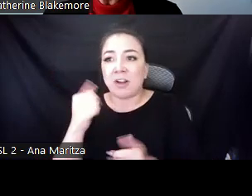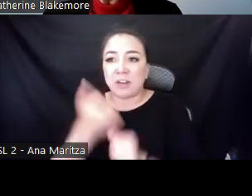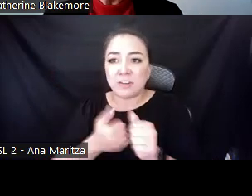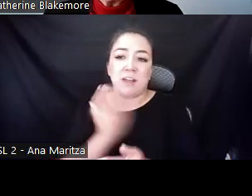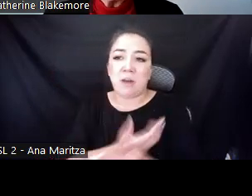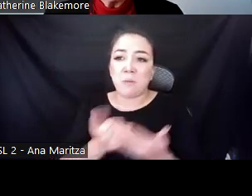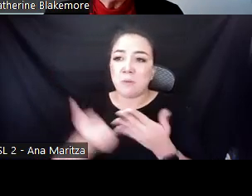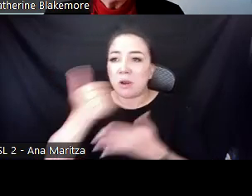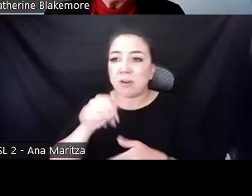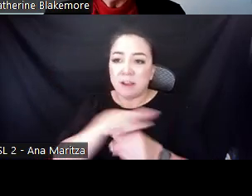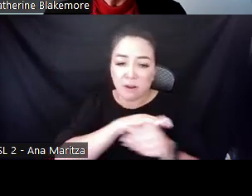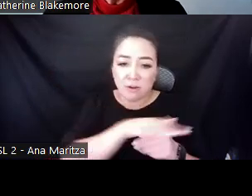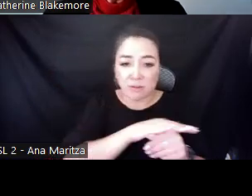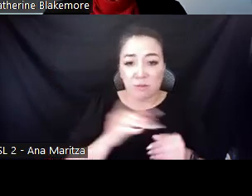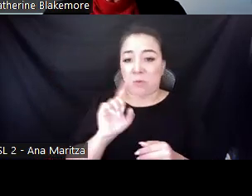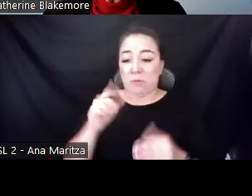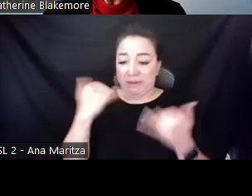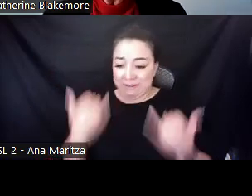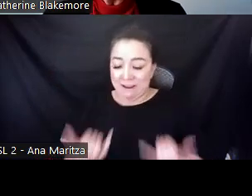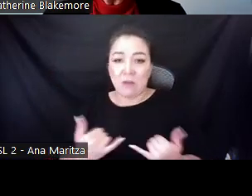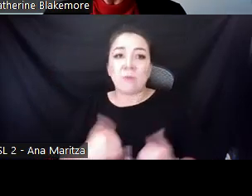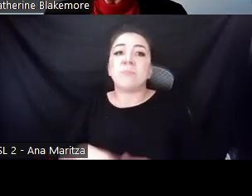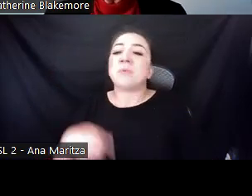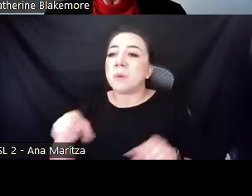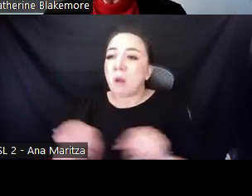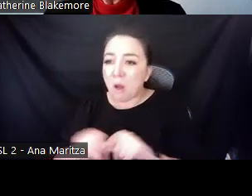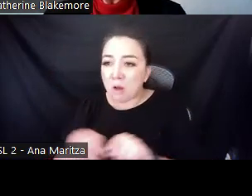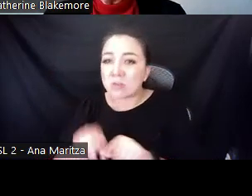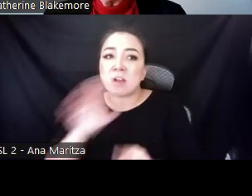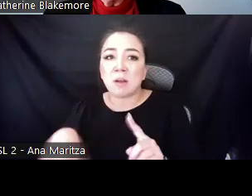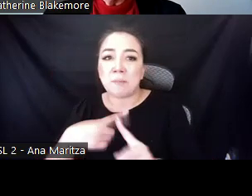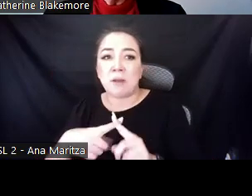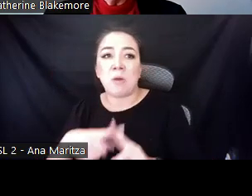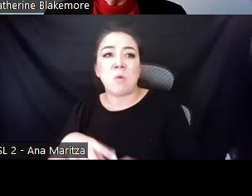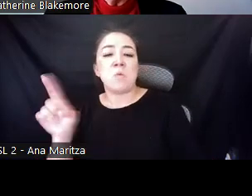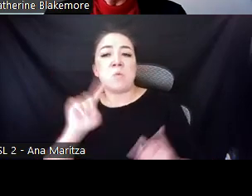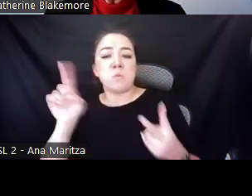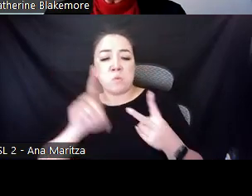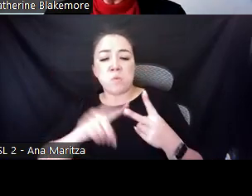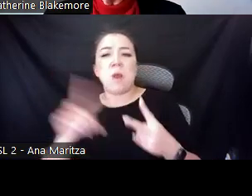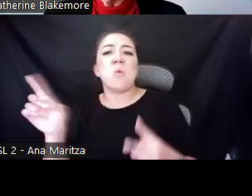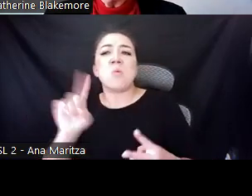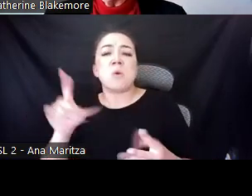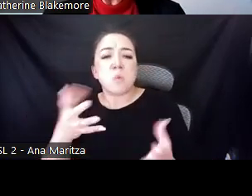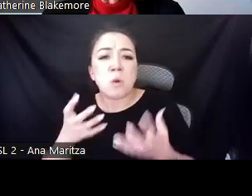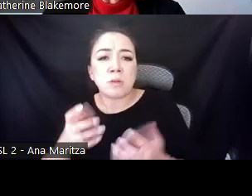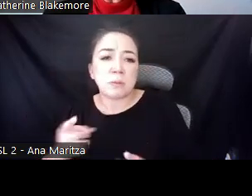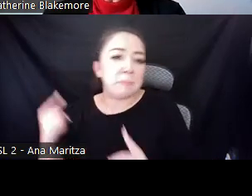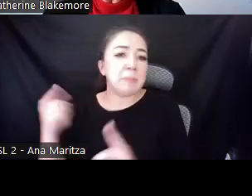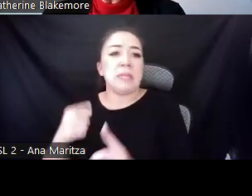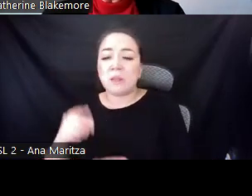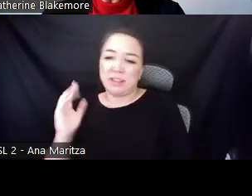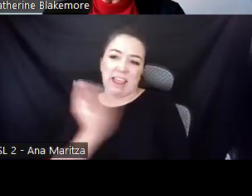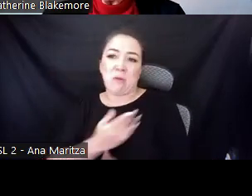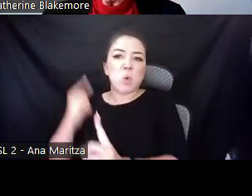about where are we now. We also will talk about where do we want to be. This is really our goals. So if we